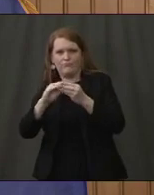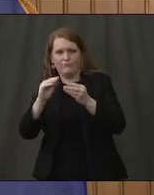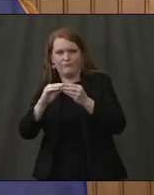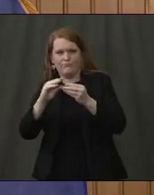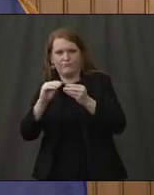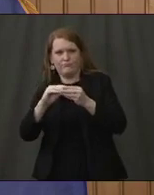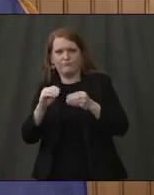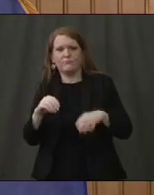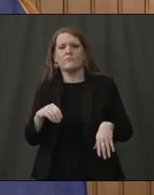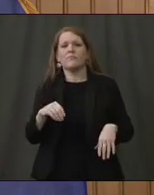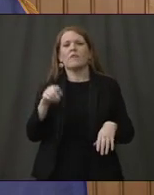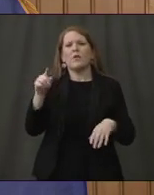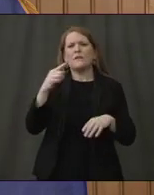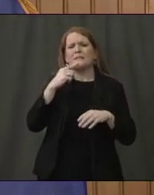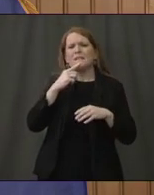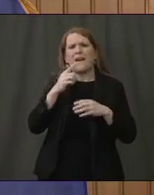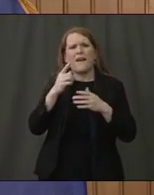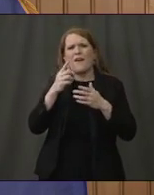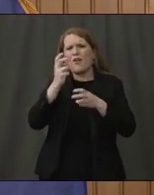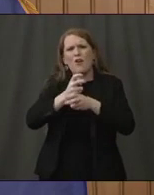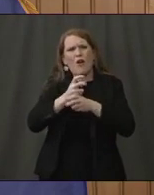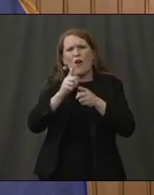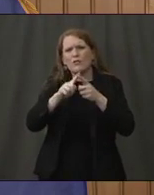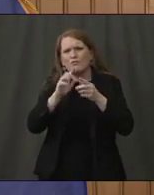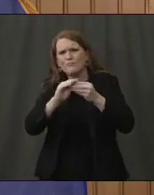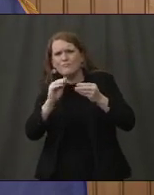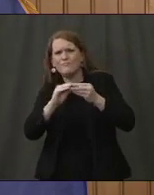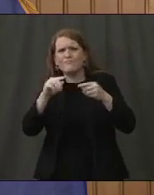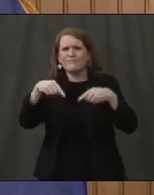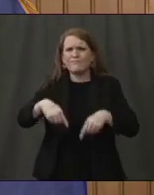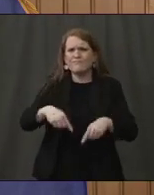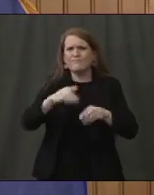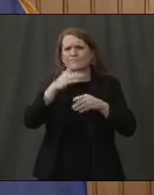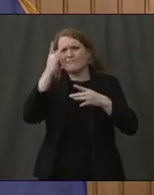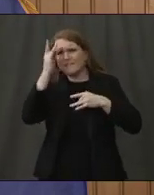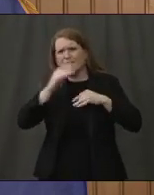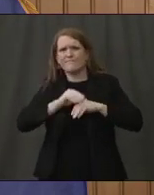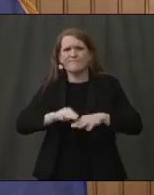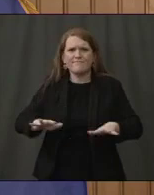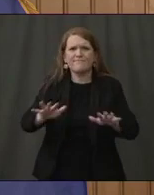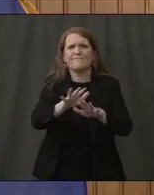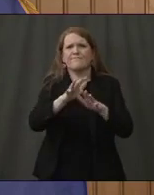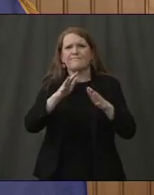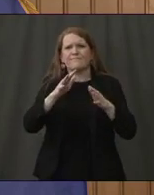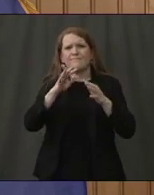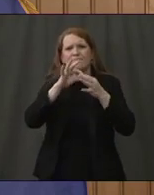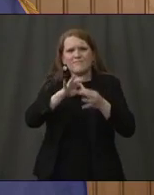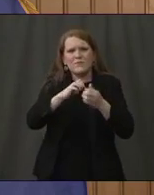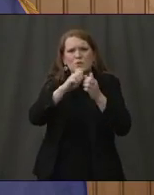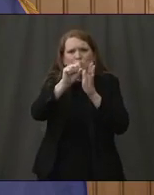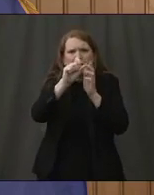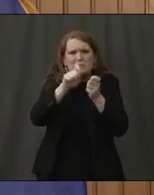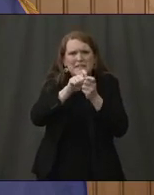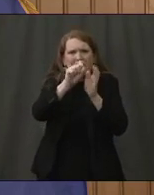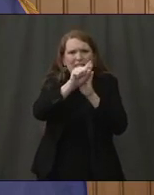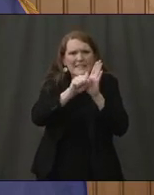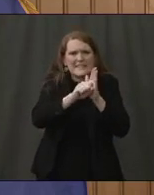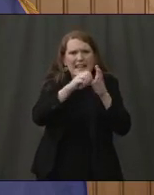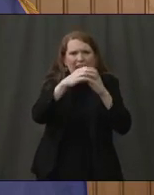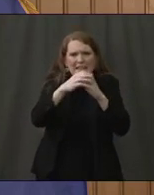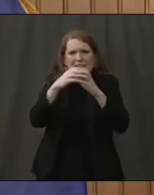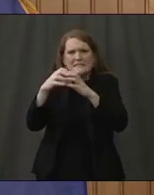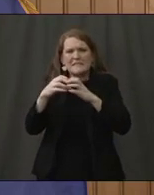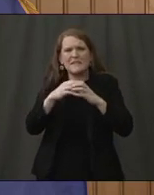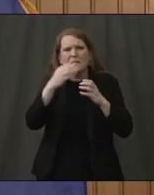states. Obviously, Southern Connecticut, you're 10 times more likely to be infected than you are in, New London counties.